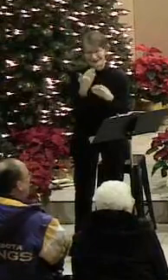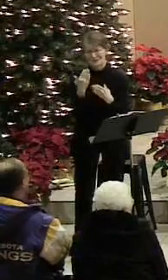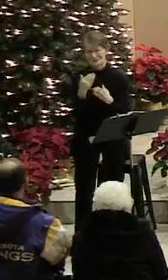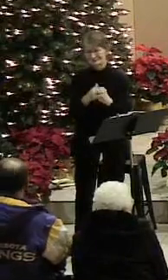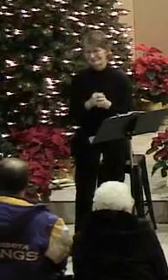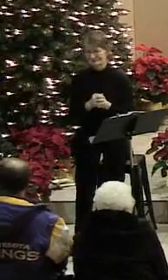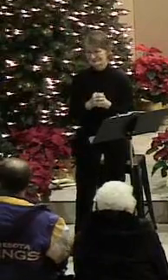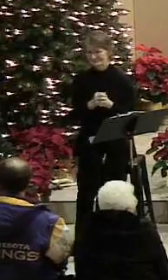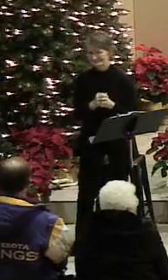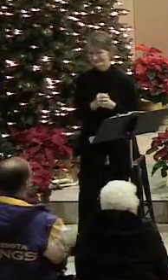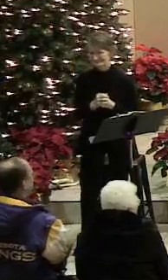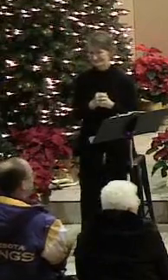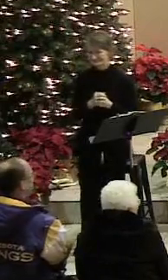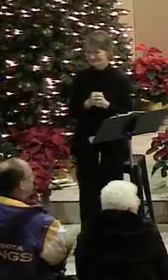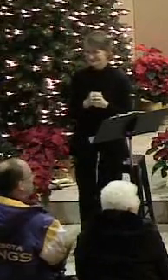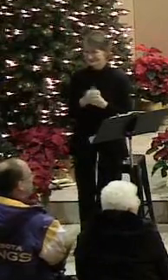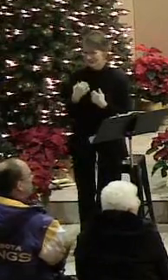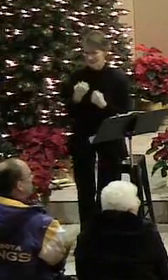coming.